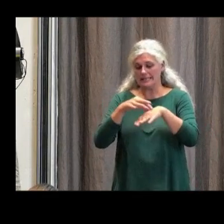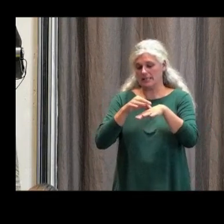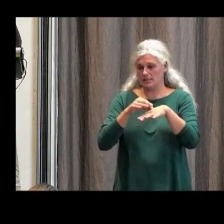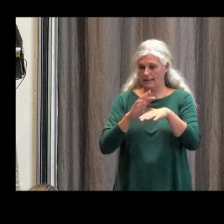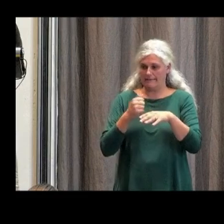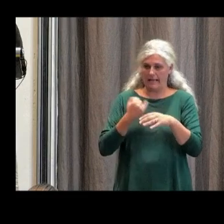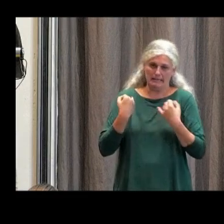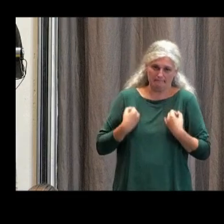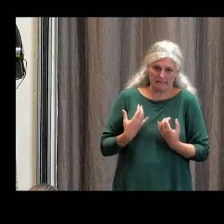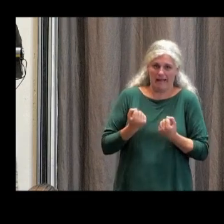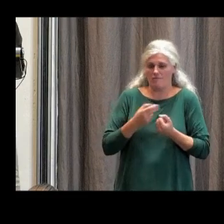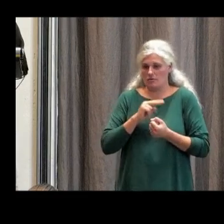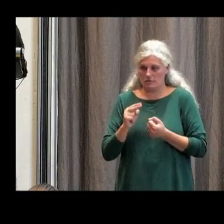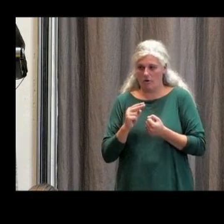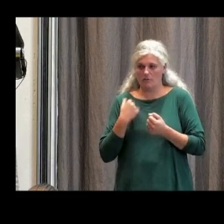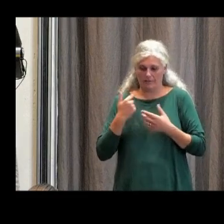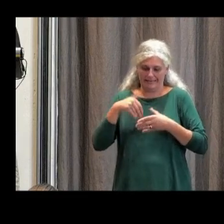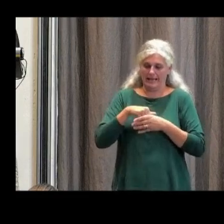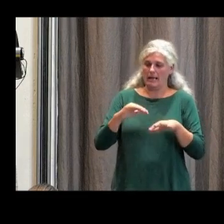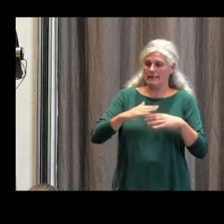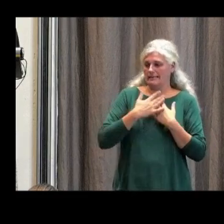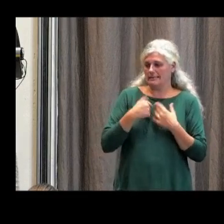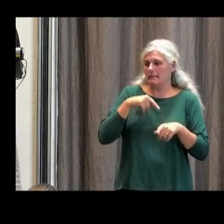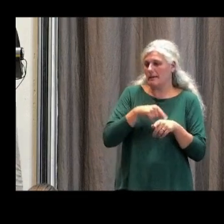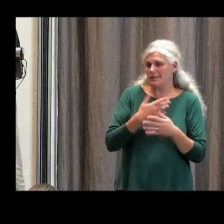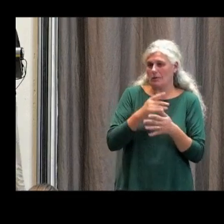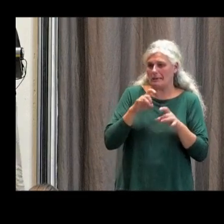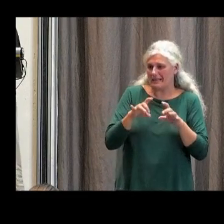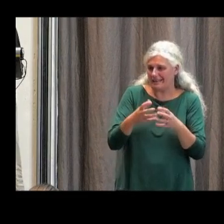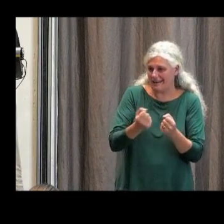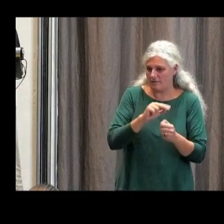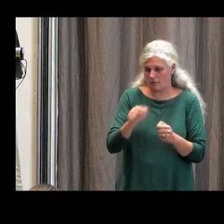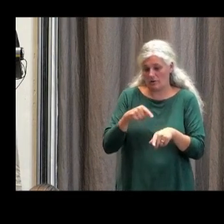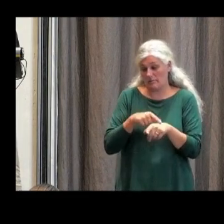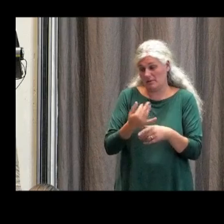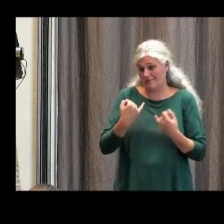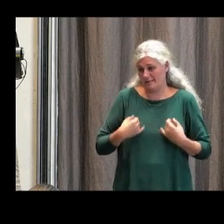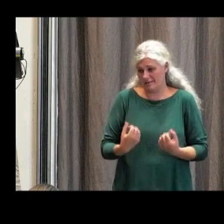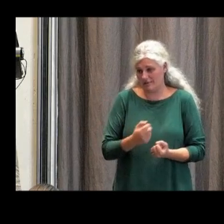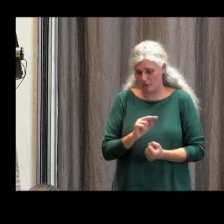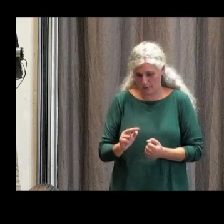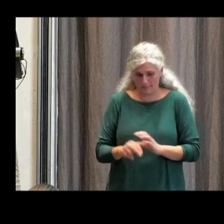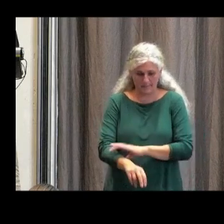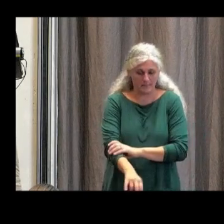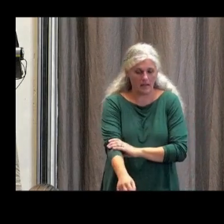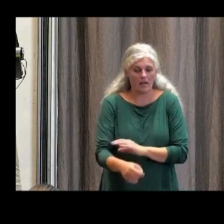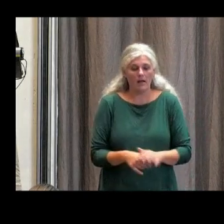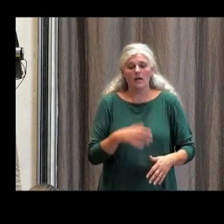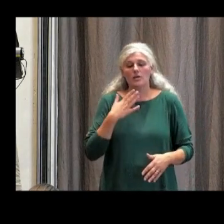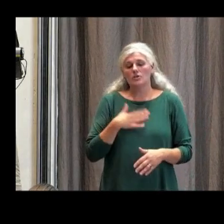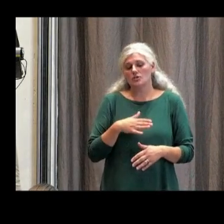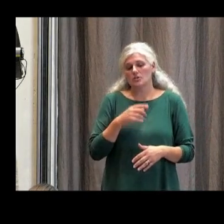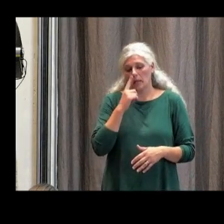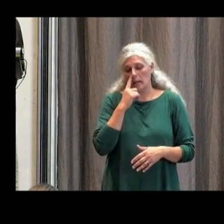obviously influence the bacteria on the skin and hence the profile. So I'm just not